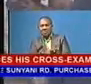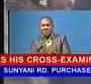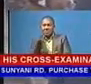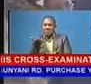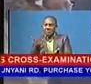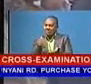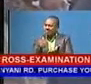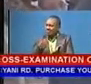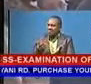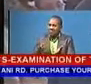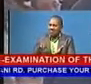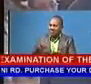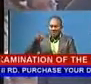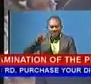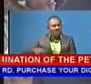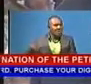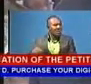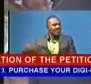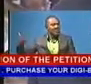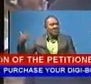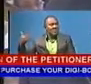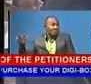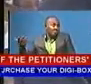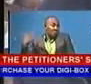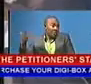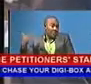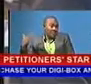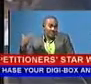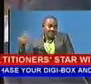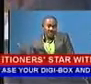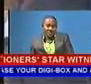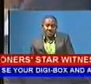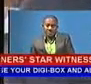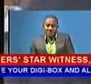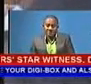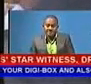he kept referring to, because he must have had that analysis when he was